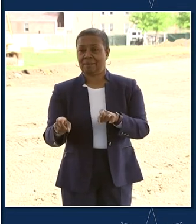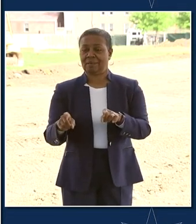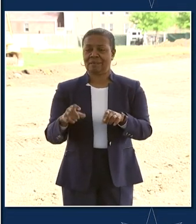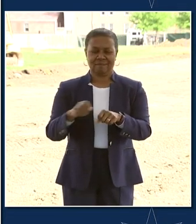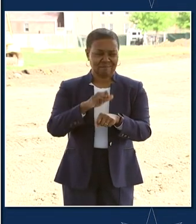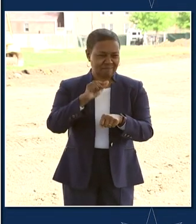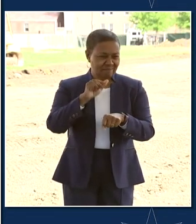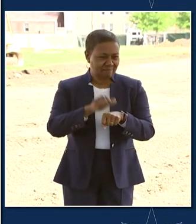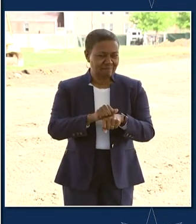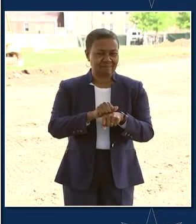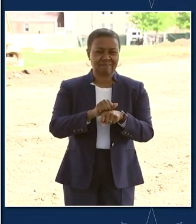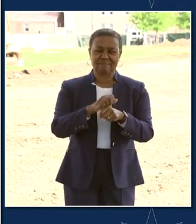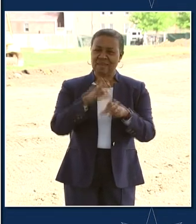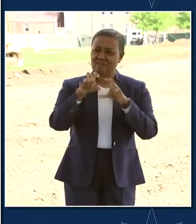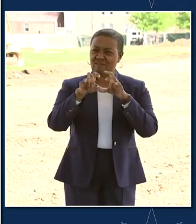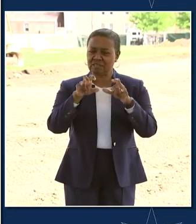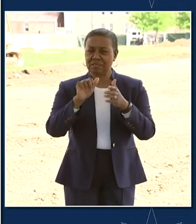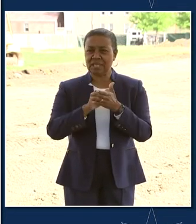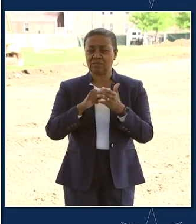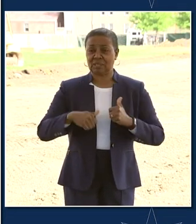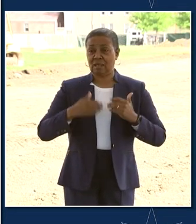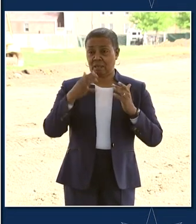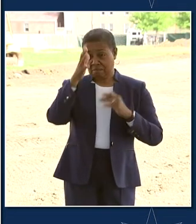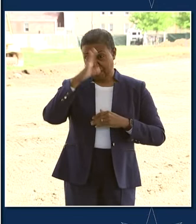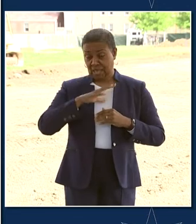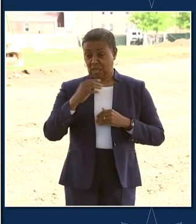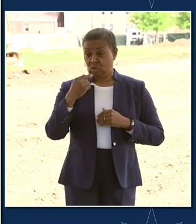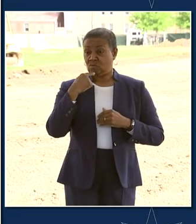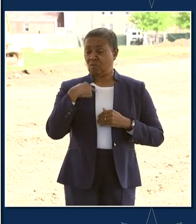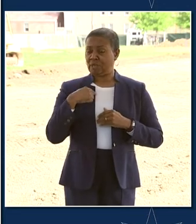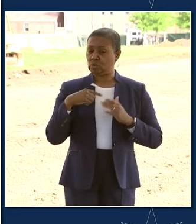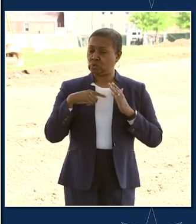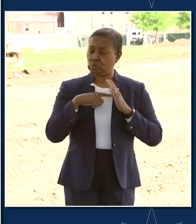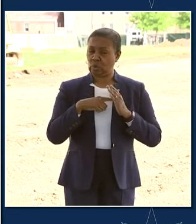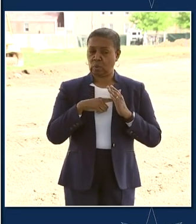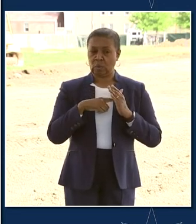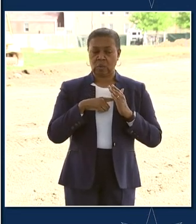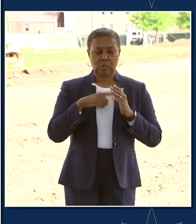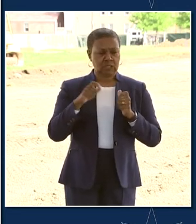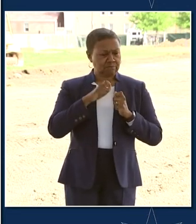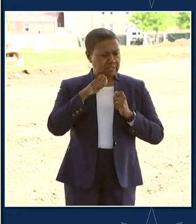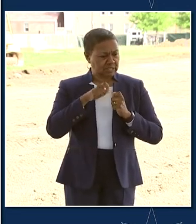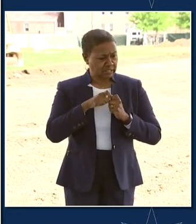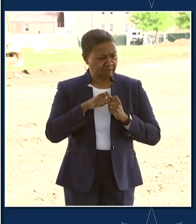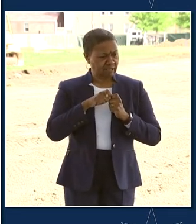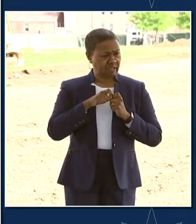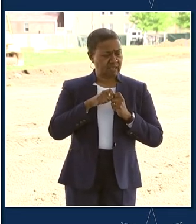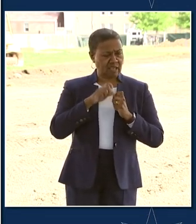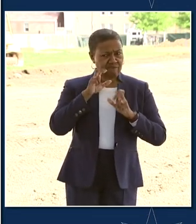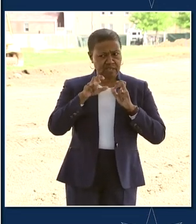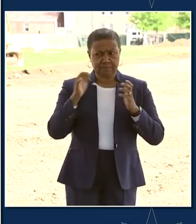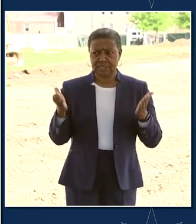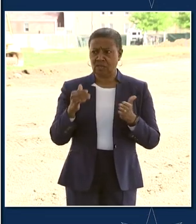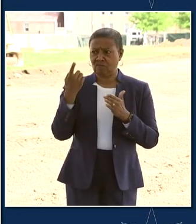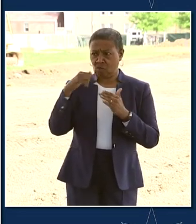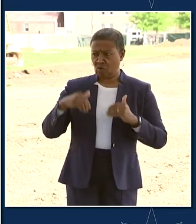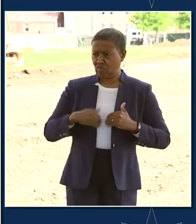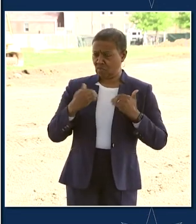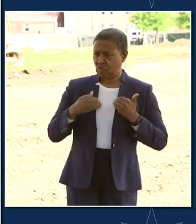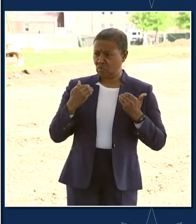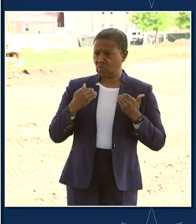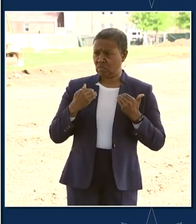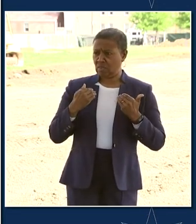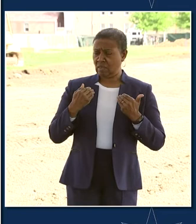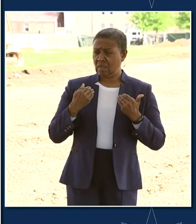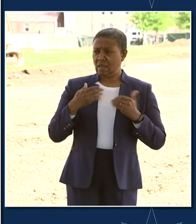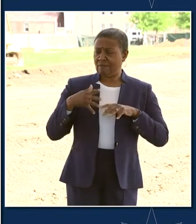tangible investments. That's what that young man challenged me to show. Concrete, tangible investments in our youth. An anchor